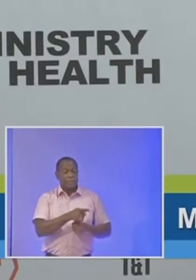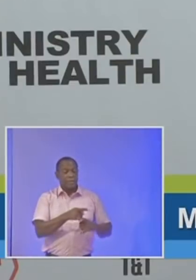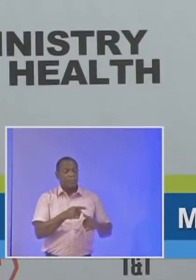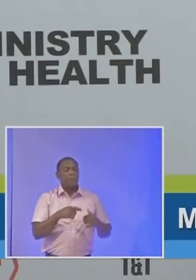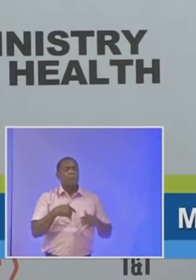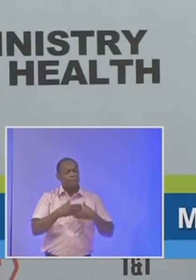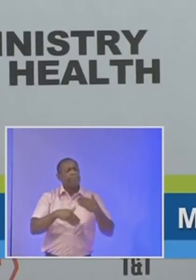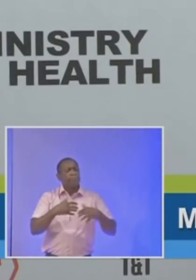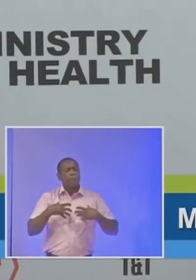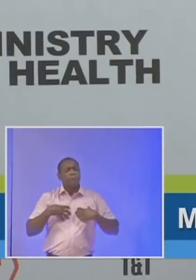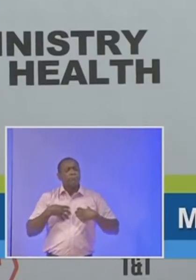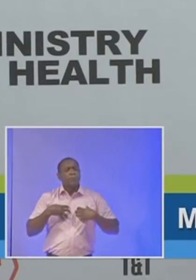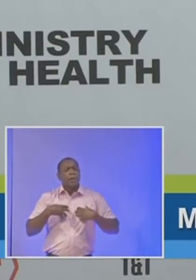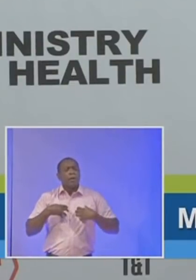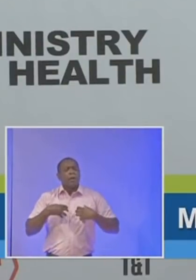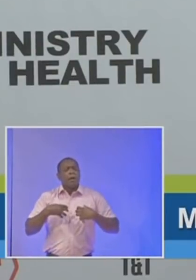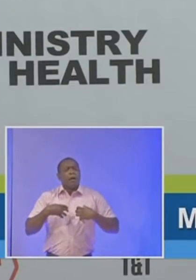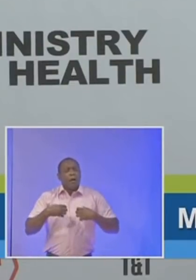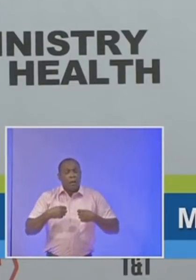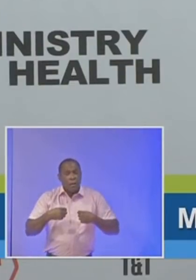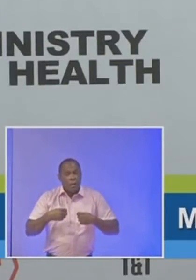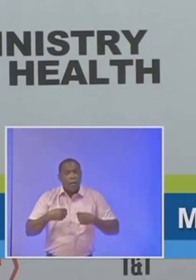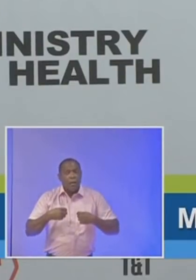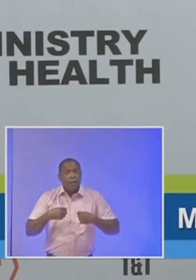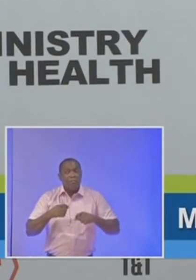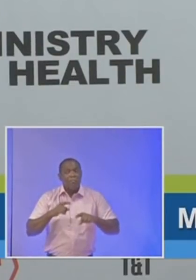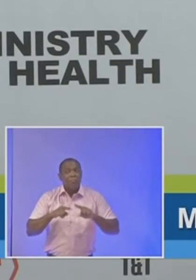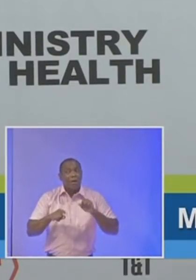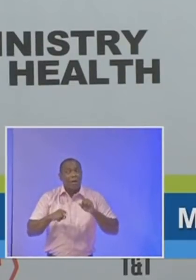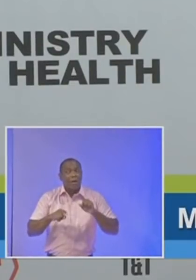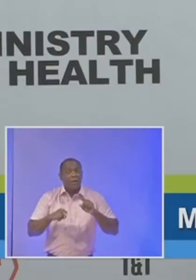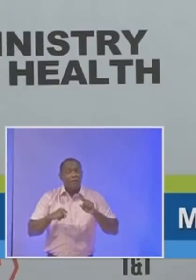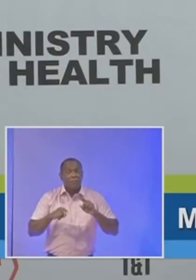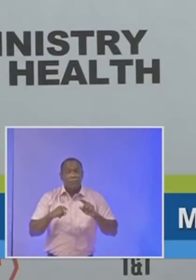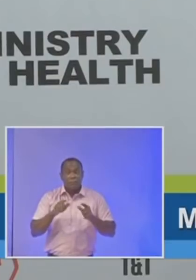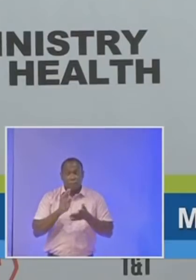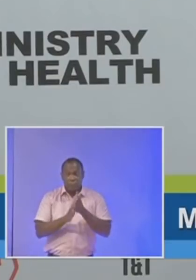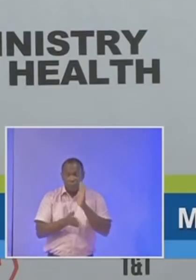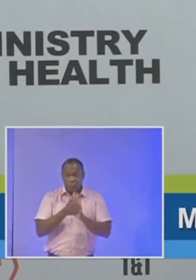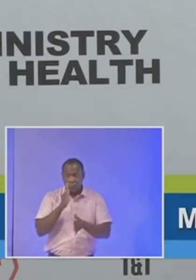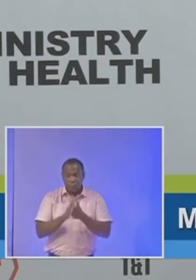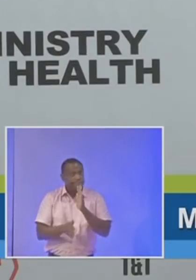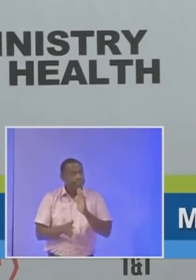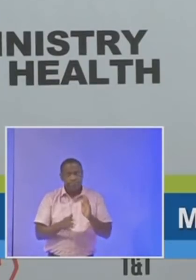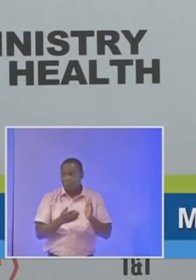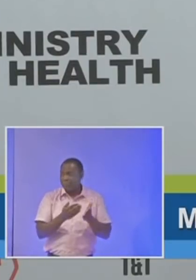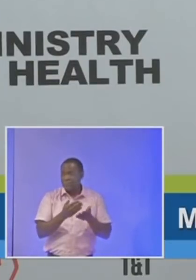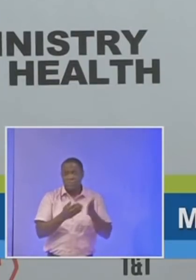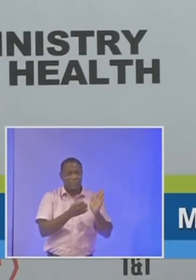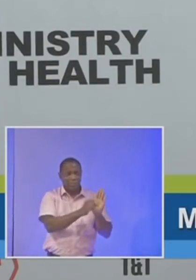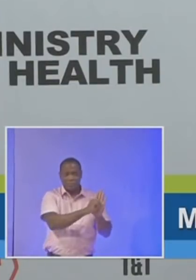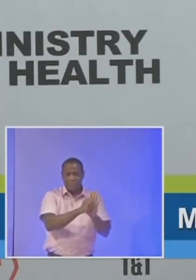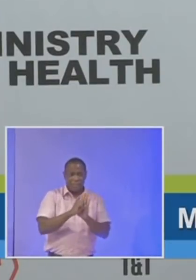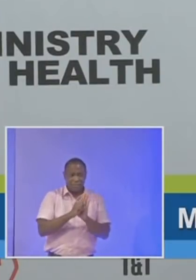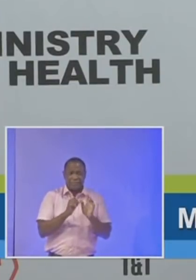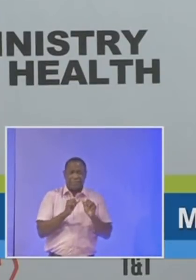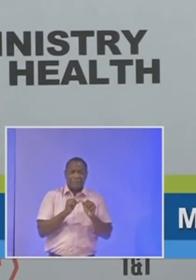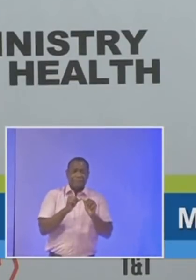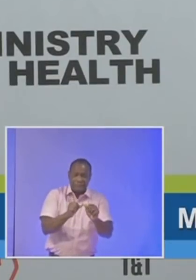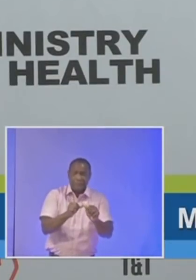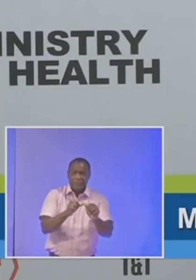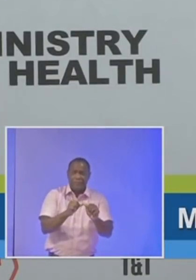a debilitating group of symptoms known as long COVID syndrome. Long COVID, as defined